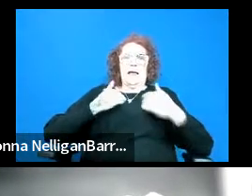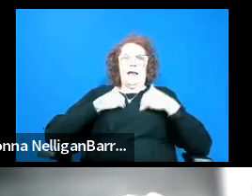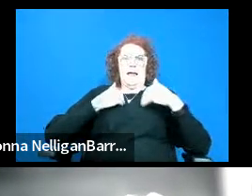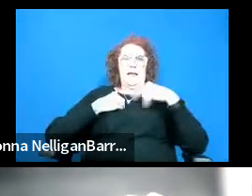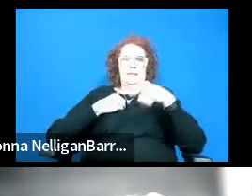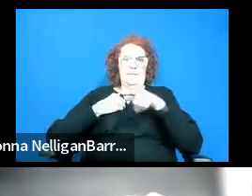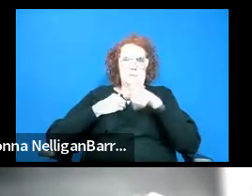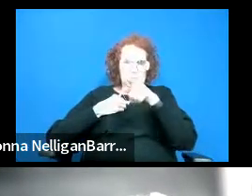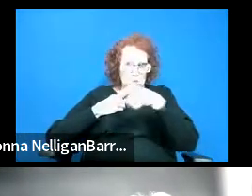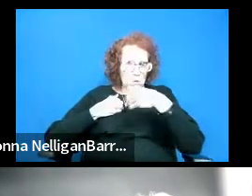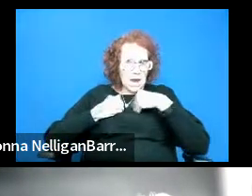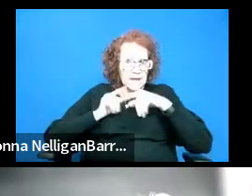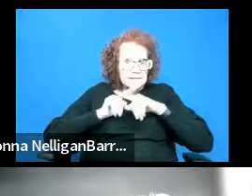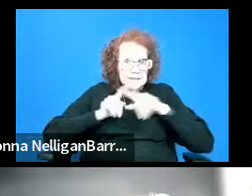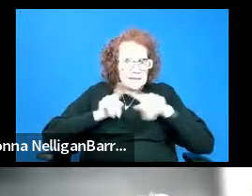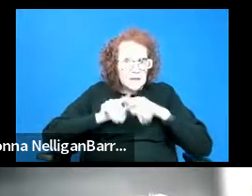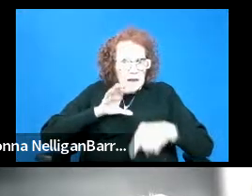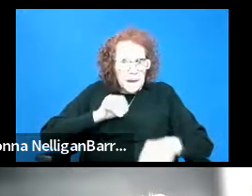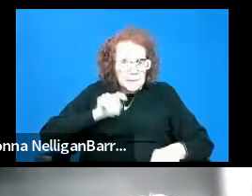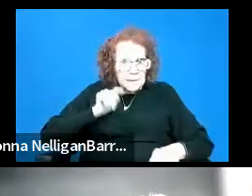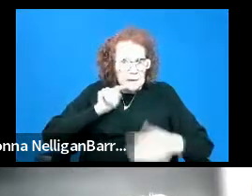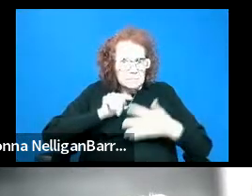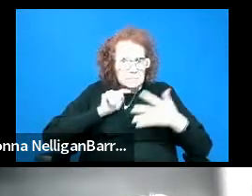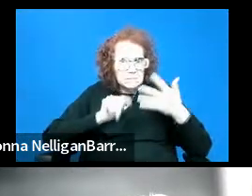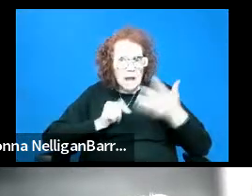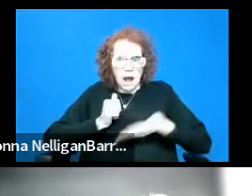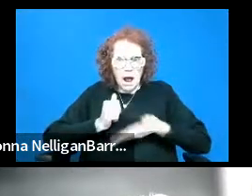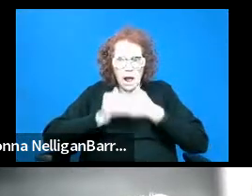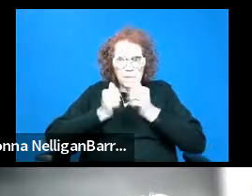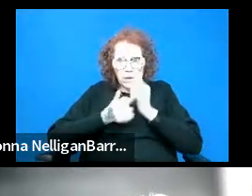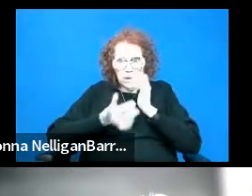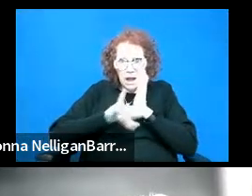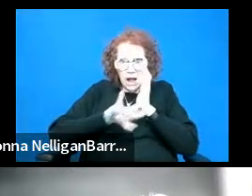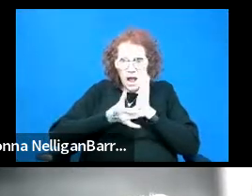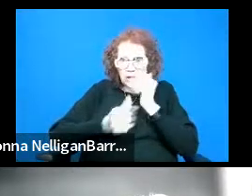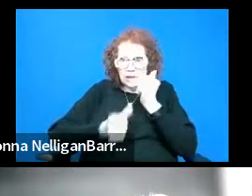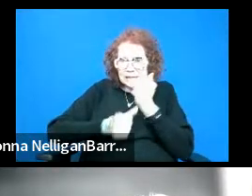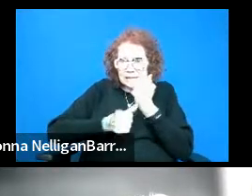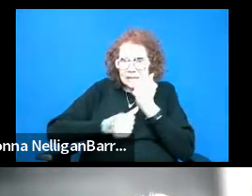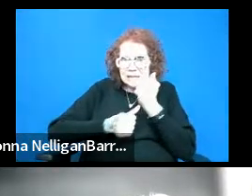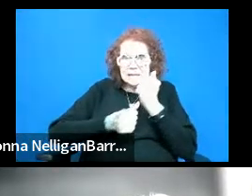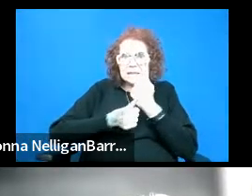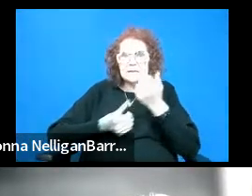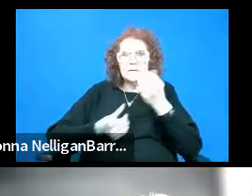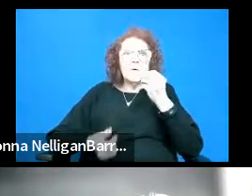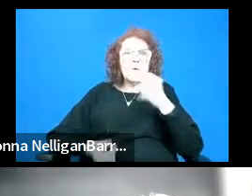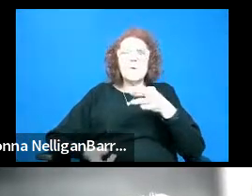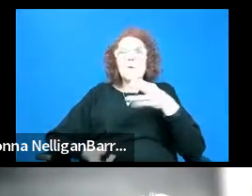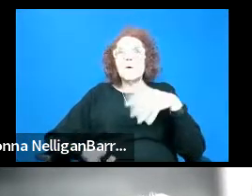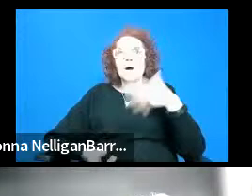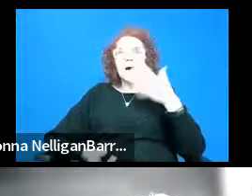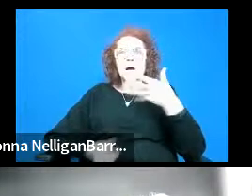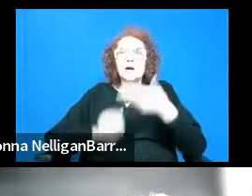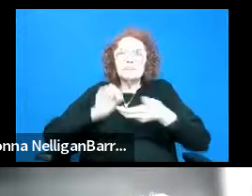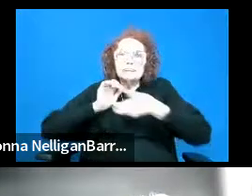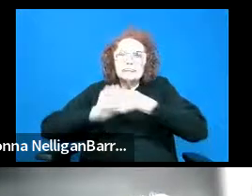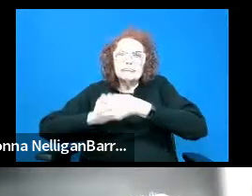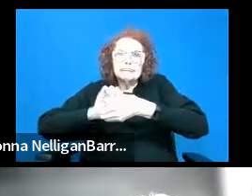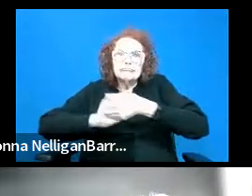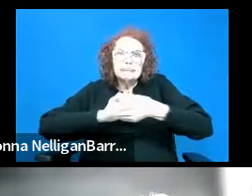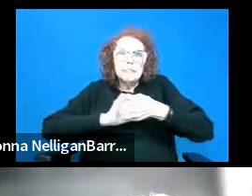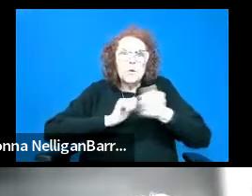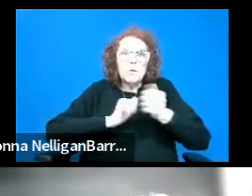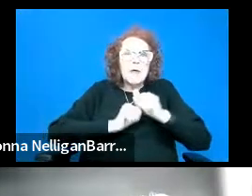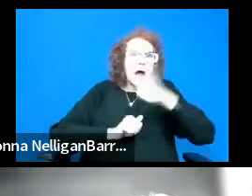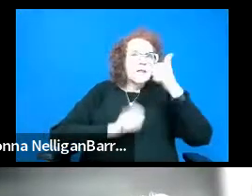to help do some technical assistance? Are you engaging with other cities who use the same tools? What's the kind of ongoing continuing education